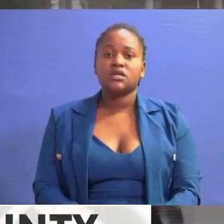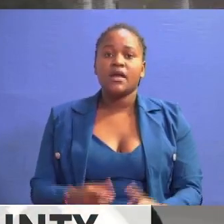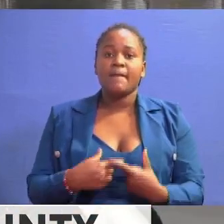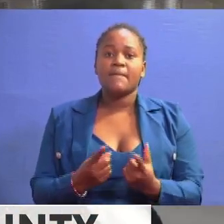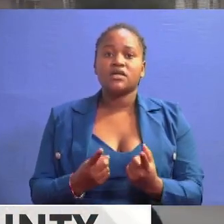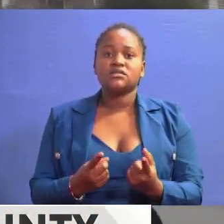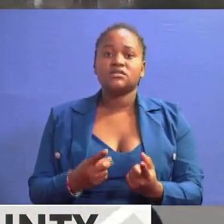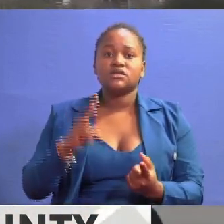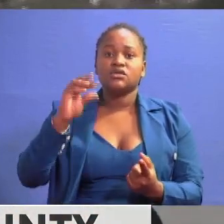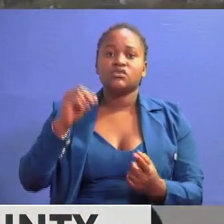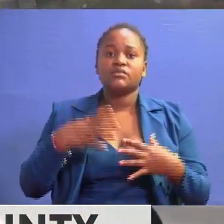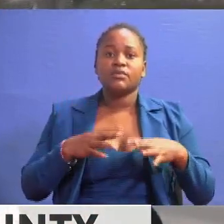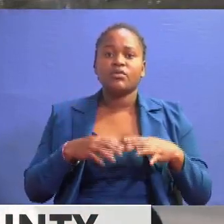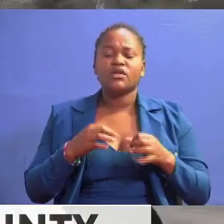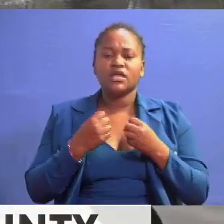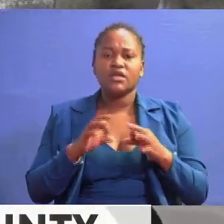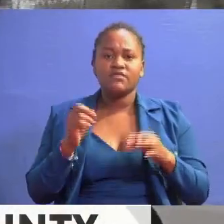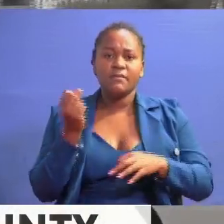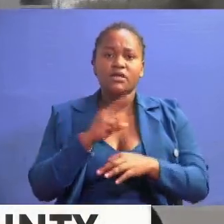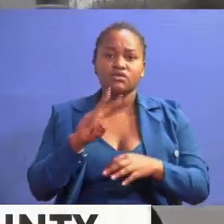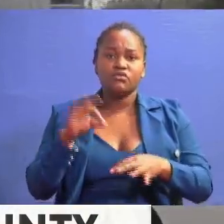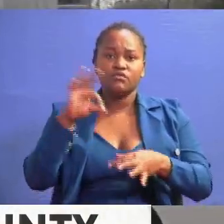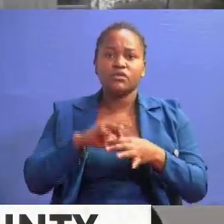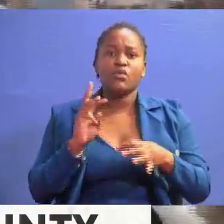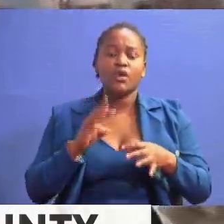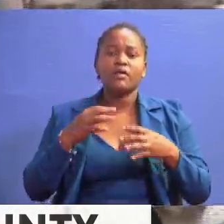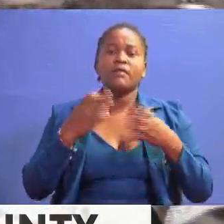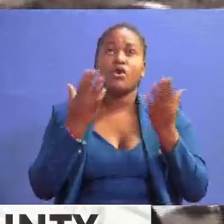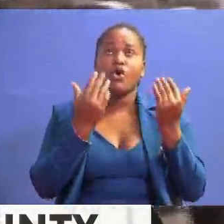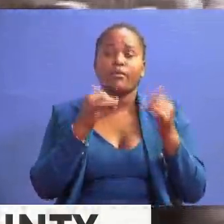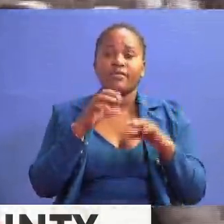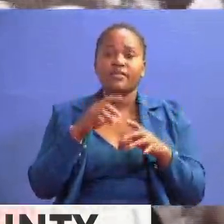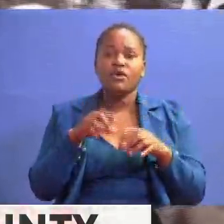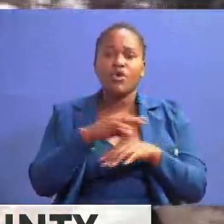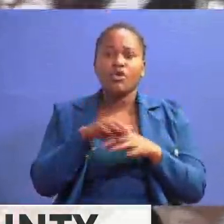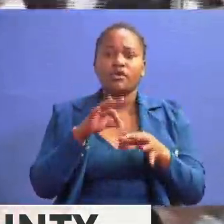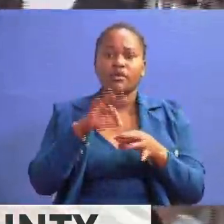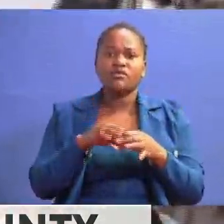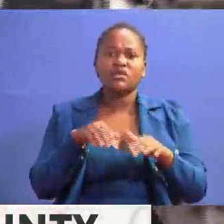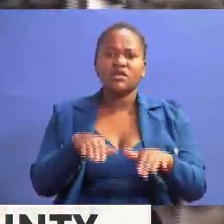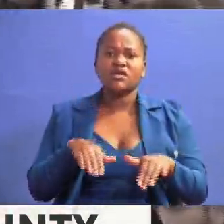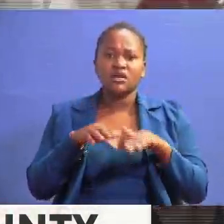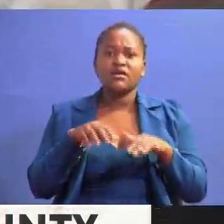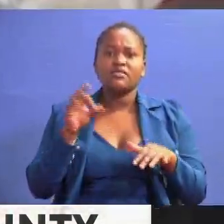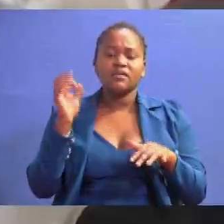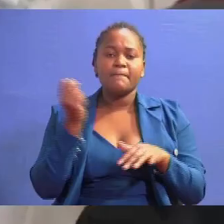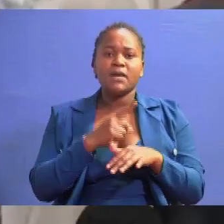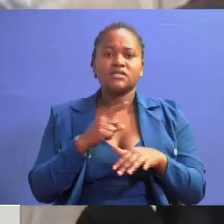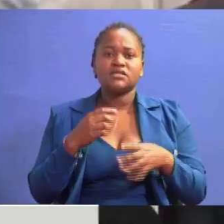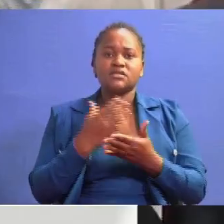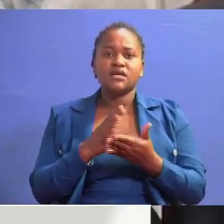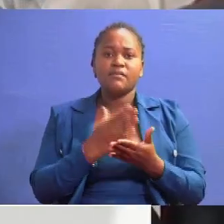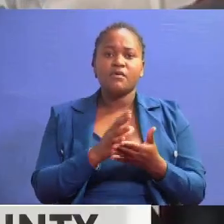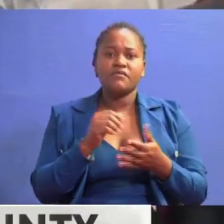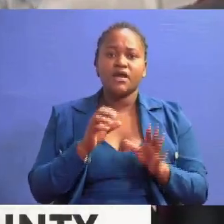But uncertainty looms over whether the February vote will happen at all. The general elections have already been delayed nearly 3 months, and some